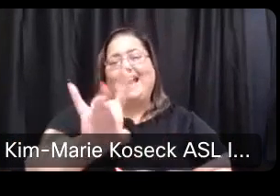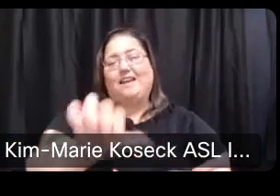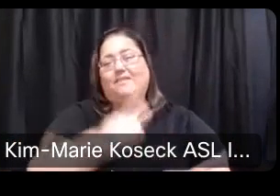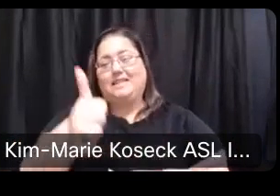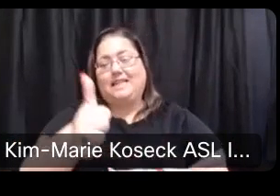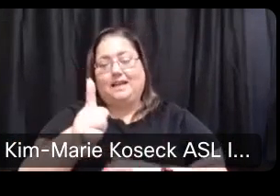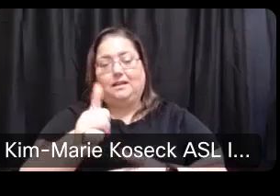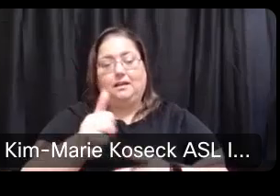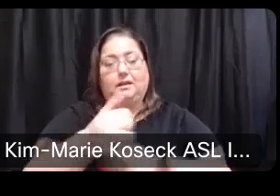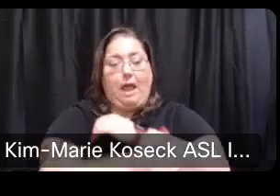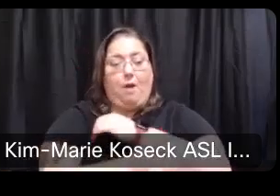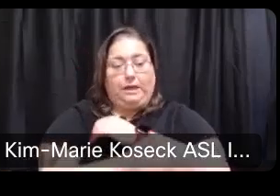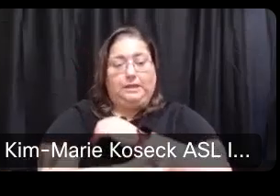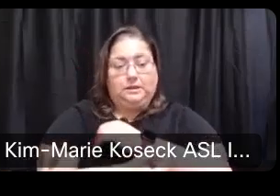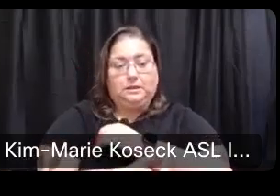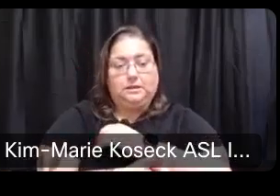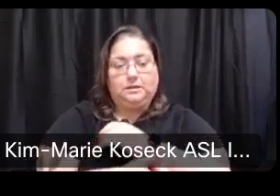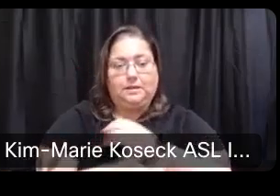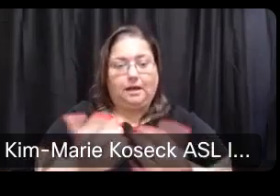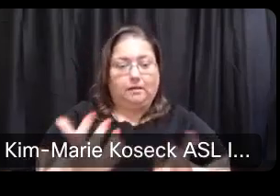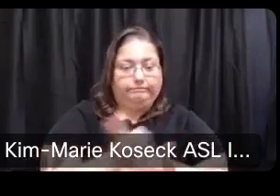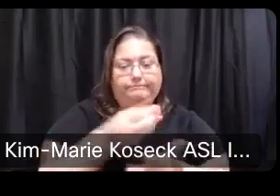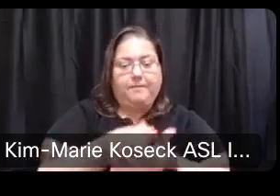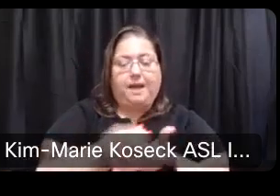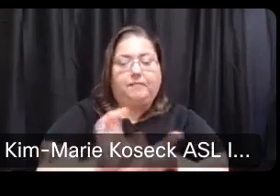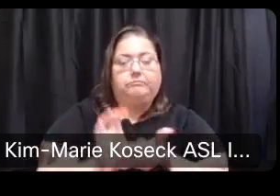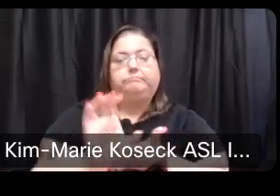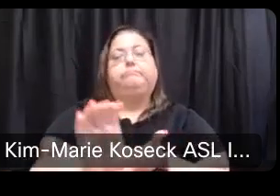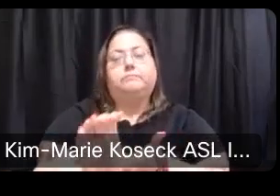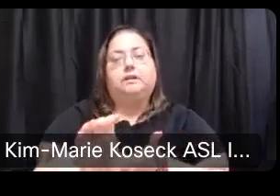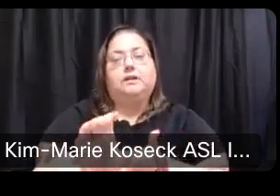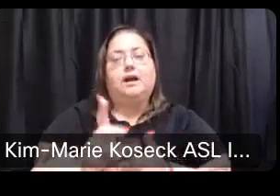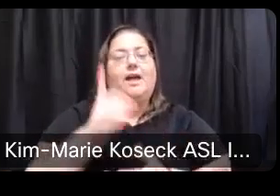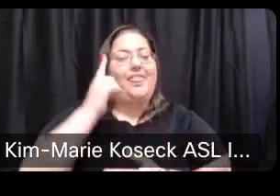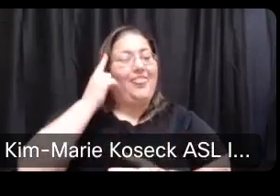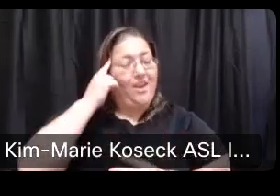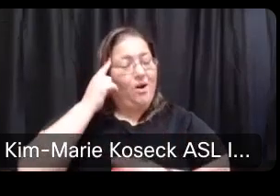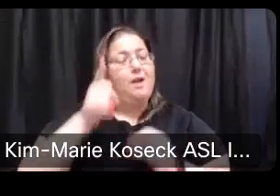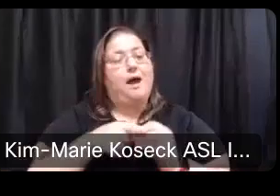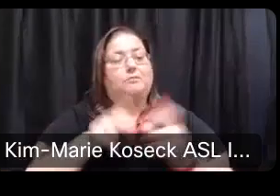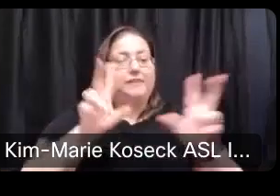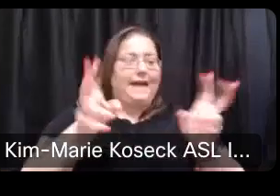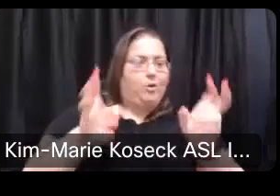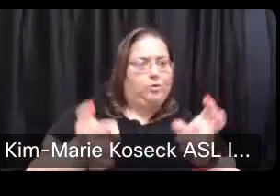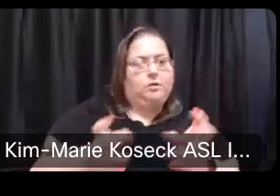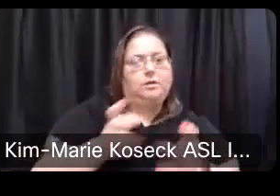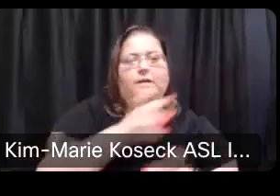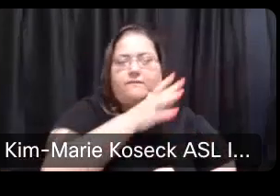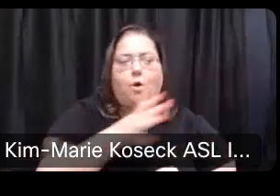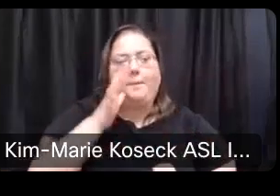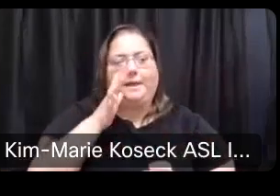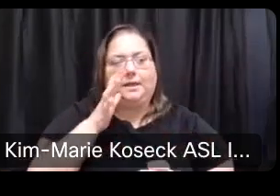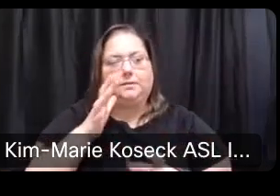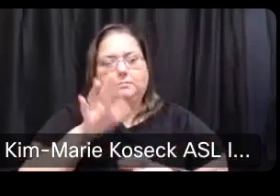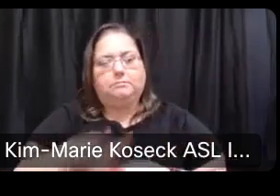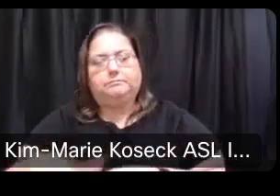awardees that have received funding from us are considered rural counties, and their county planning departments play a very